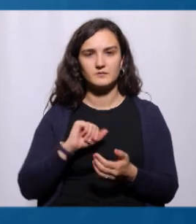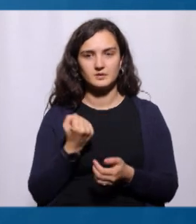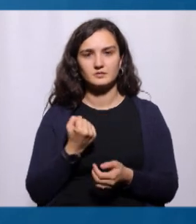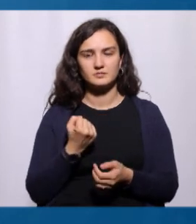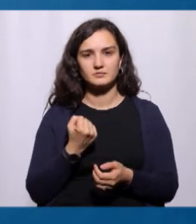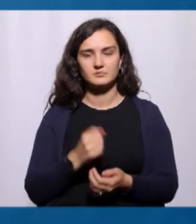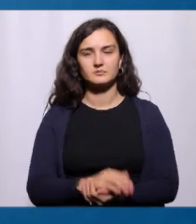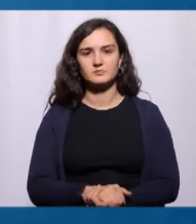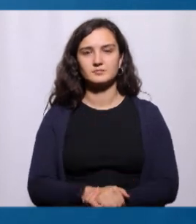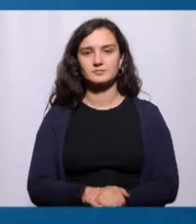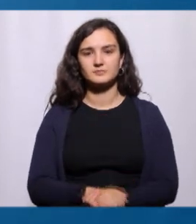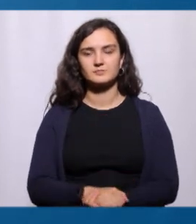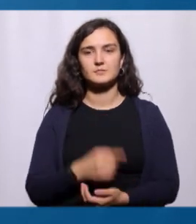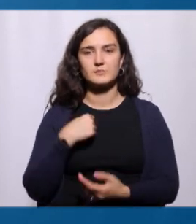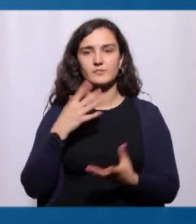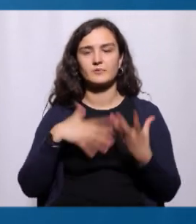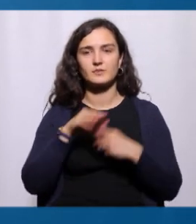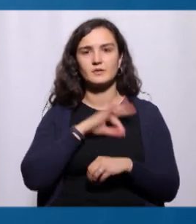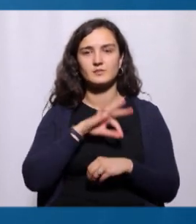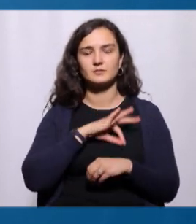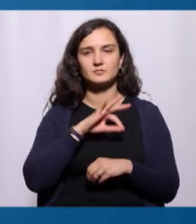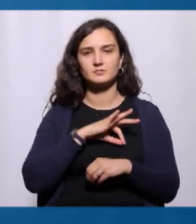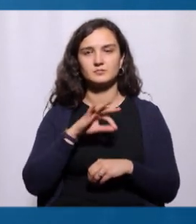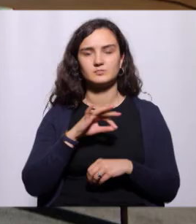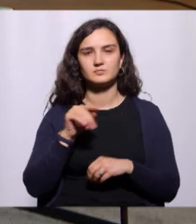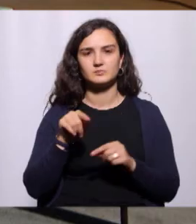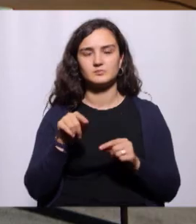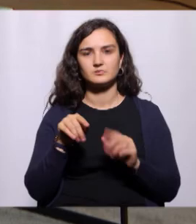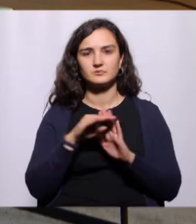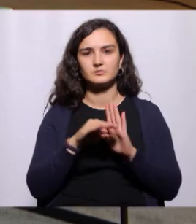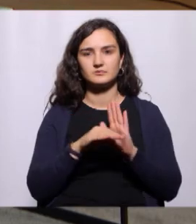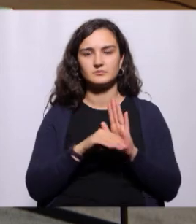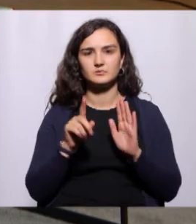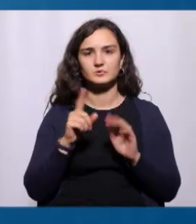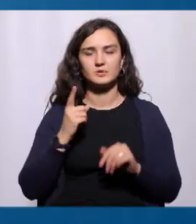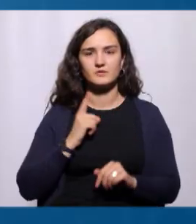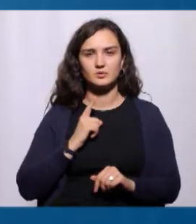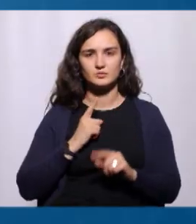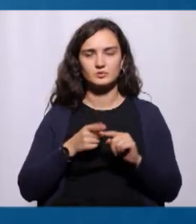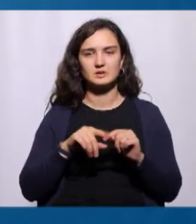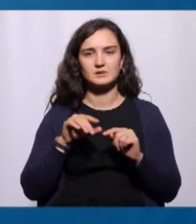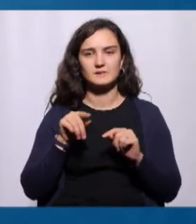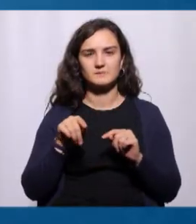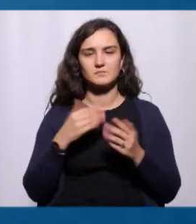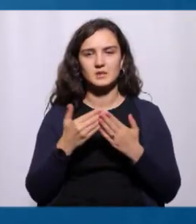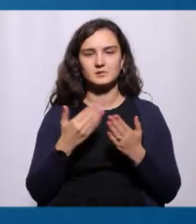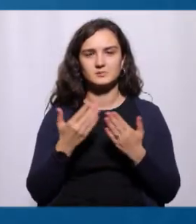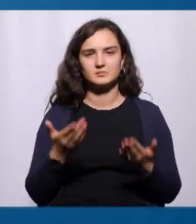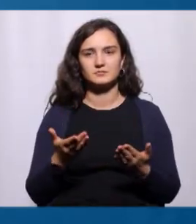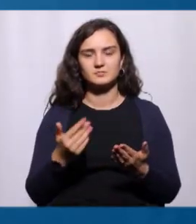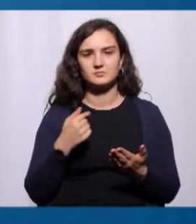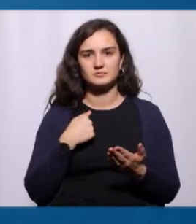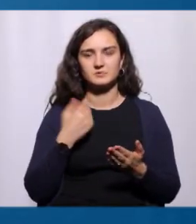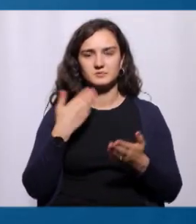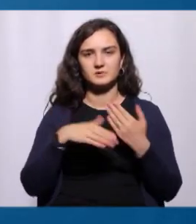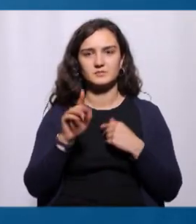friend? We use be going to structure to express intentions. For example, I